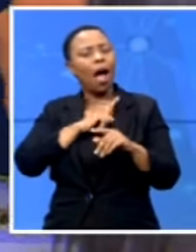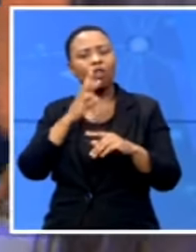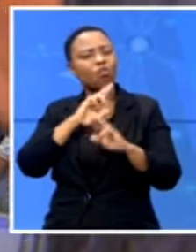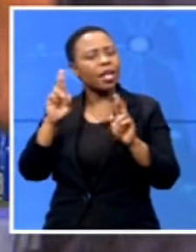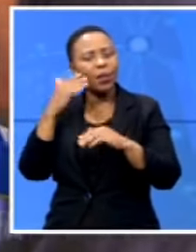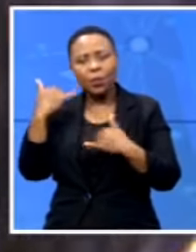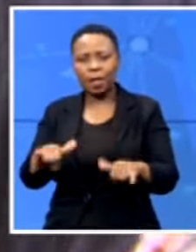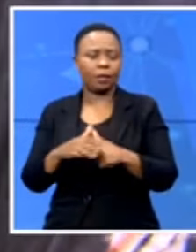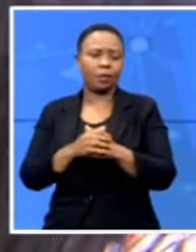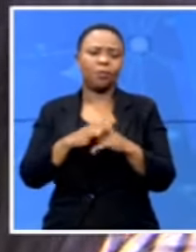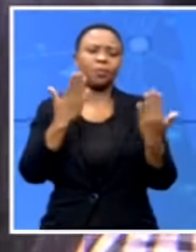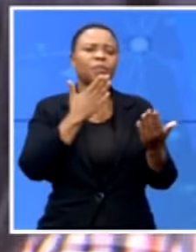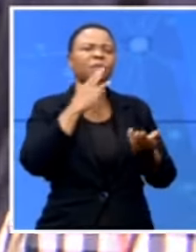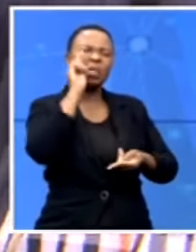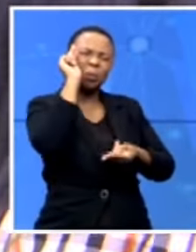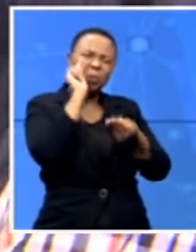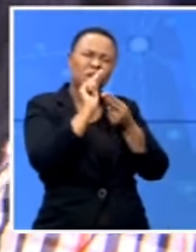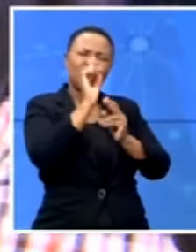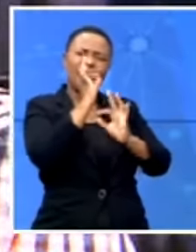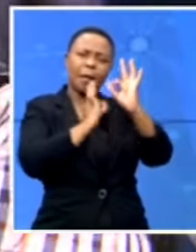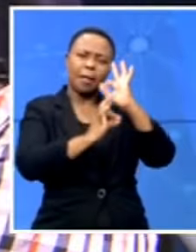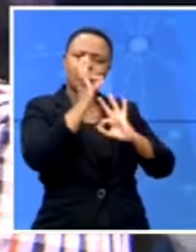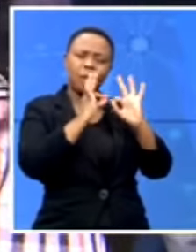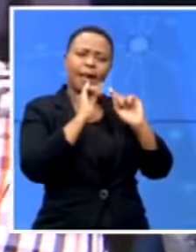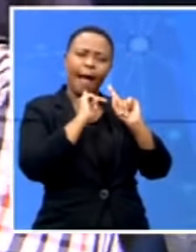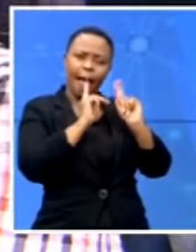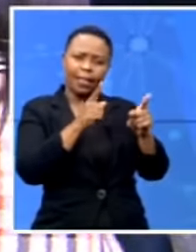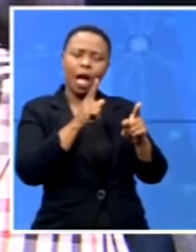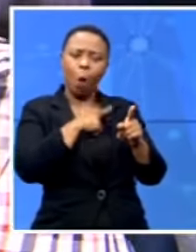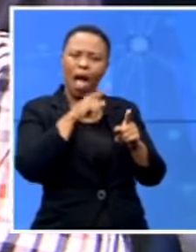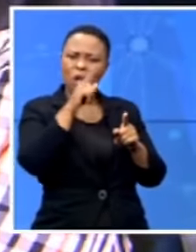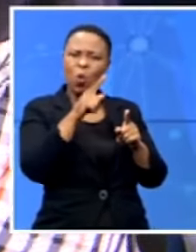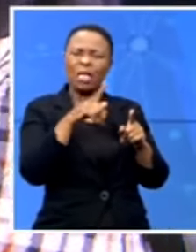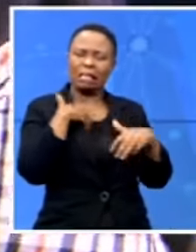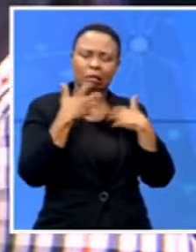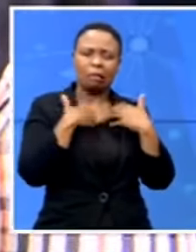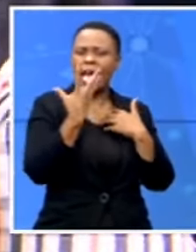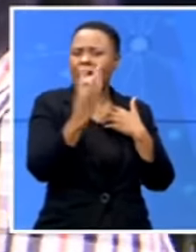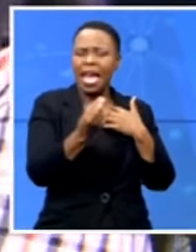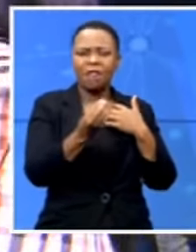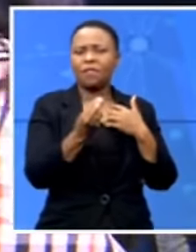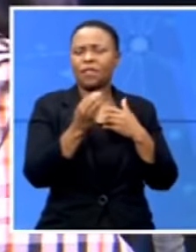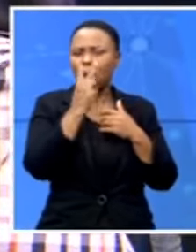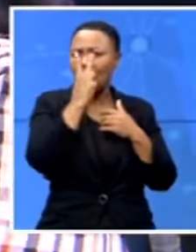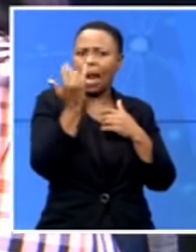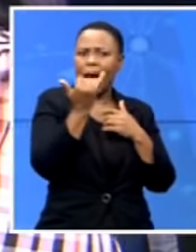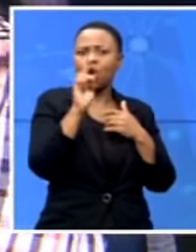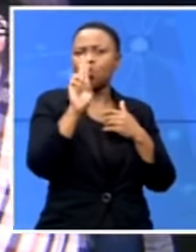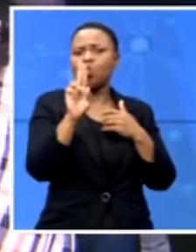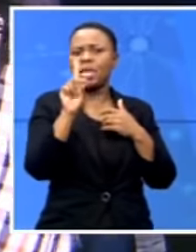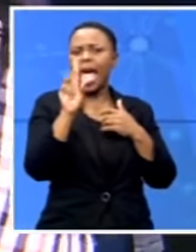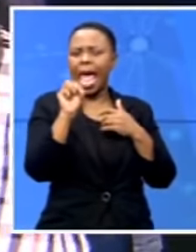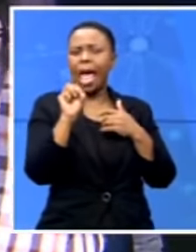or answer from you. It's clear that you're disgruntled. You feel as if the UDM has been robbed. How will this impact your numbers, seeing